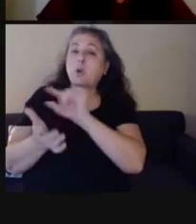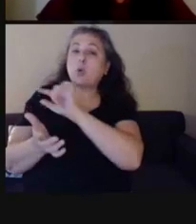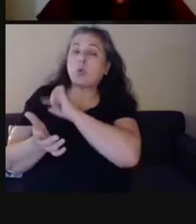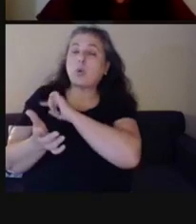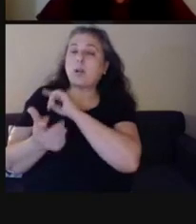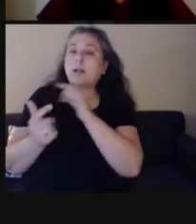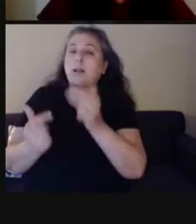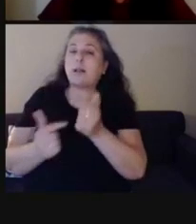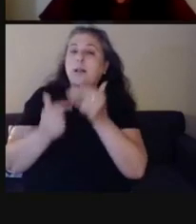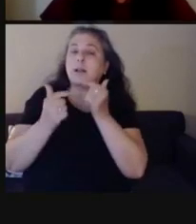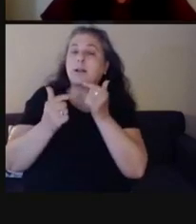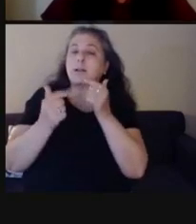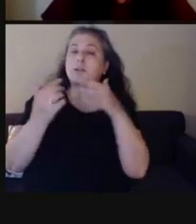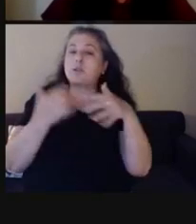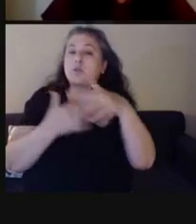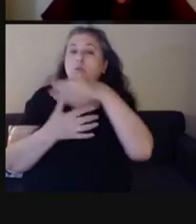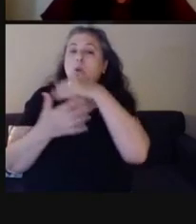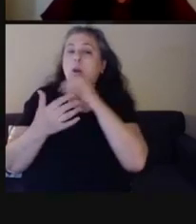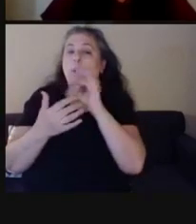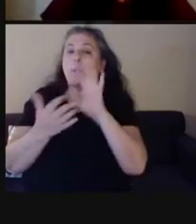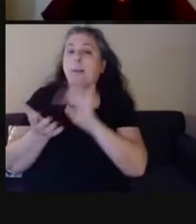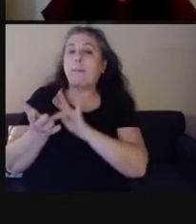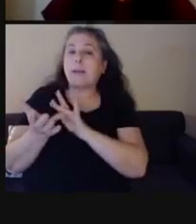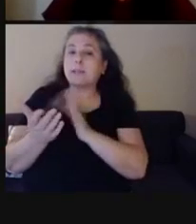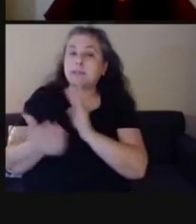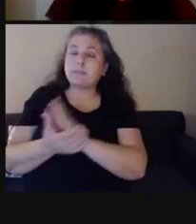living surrounded by medicine.